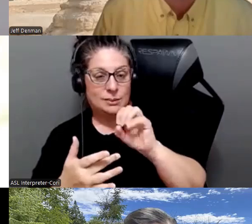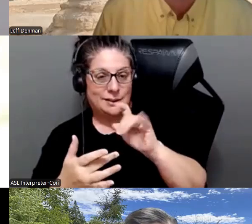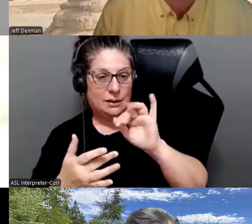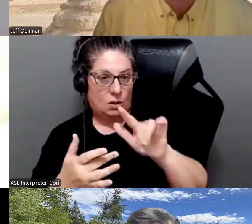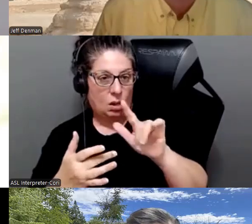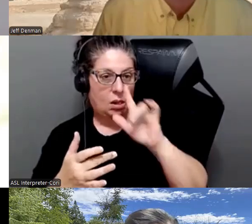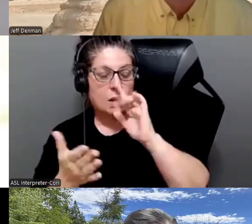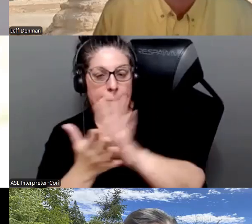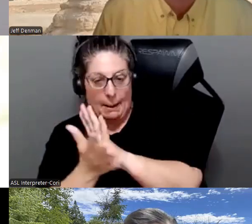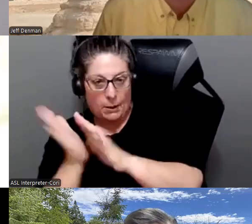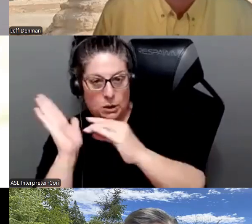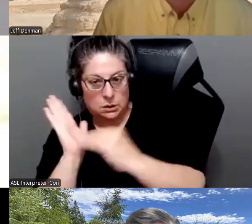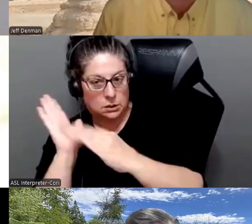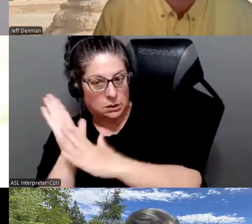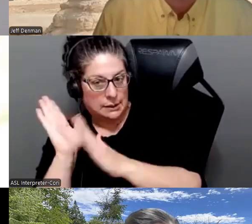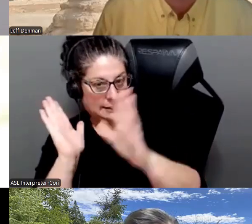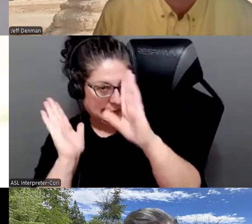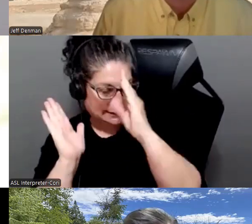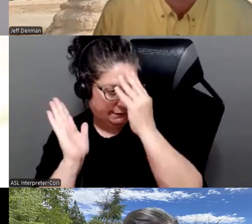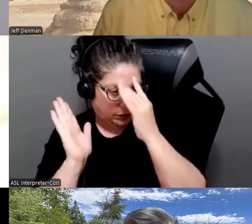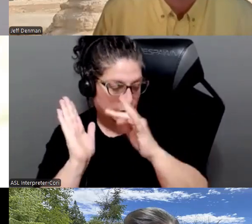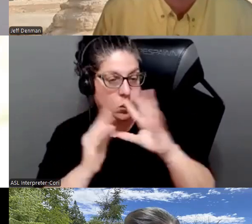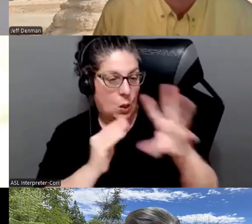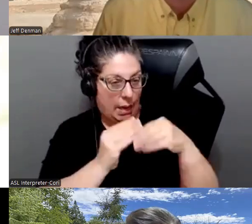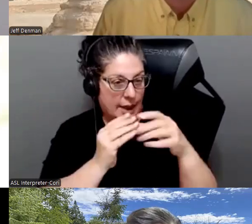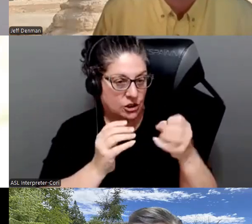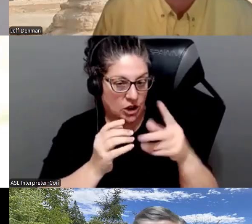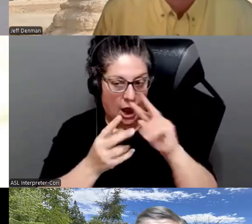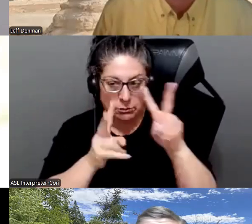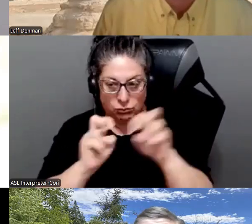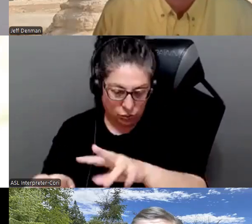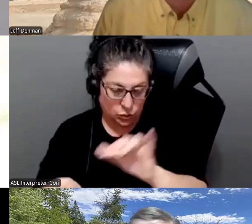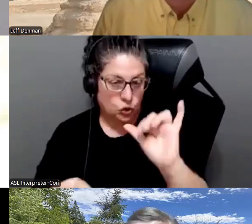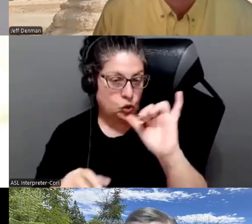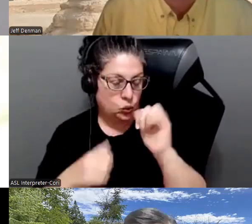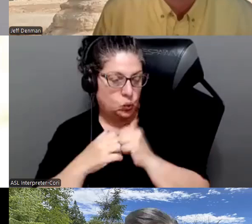received as a reminder, and we will also add it in the chat here.